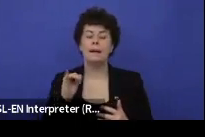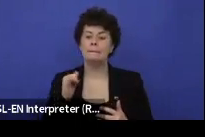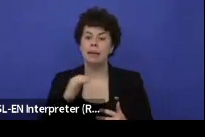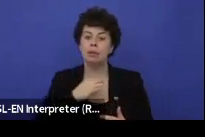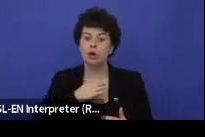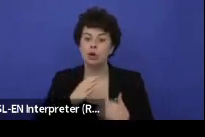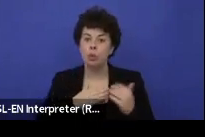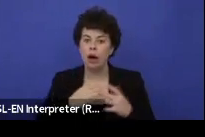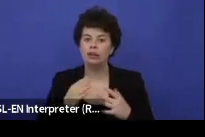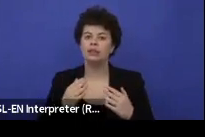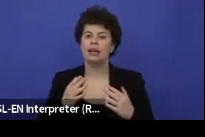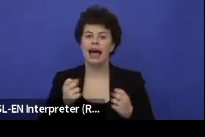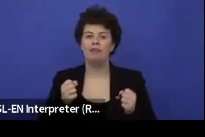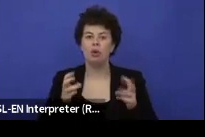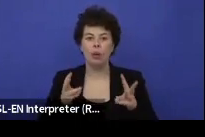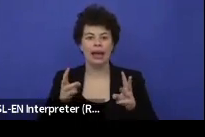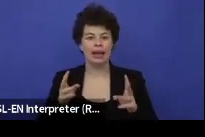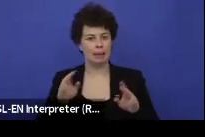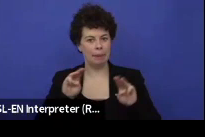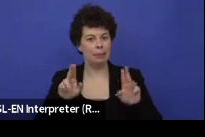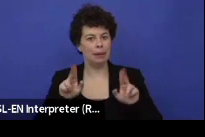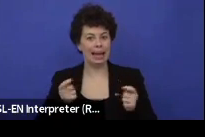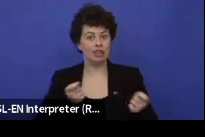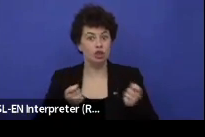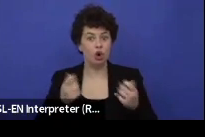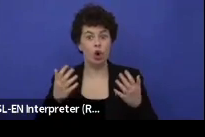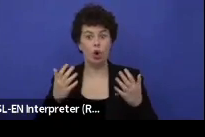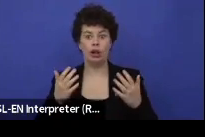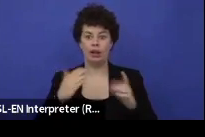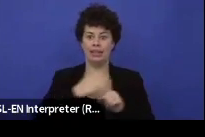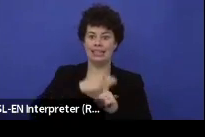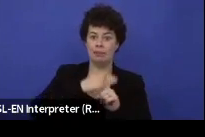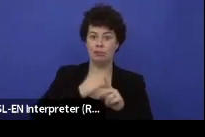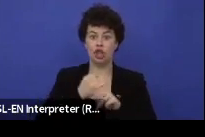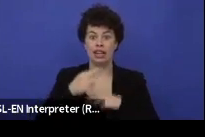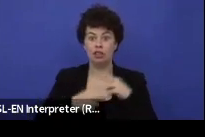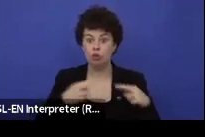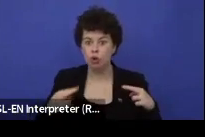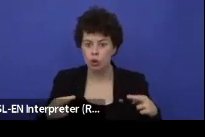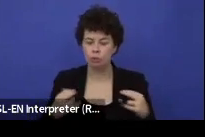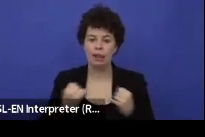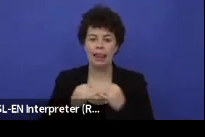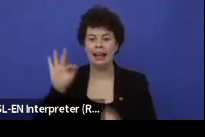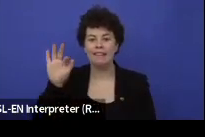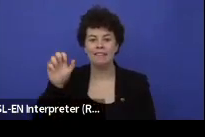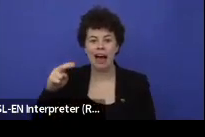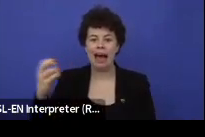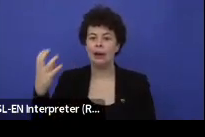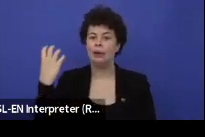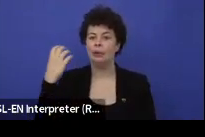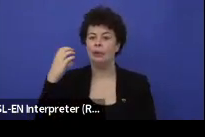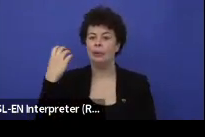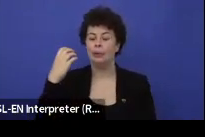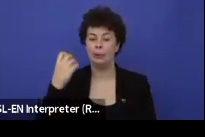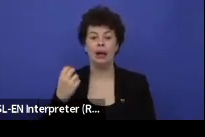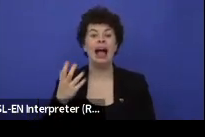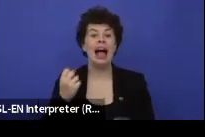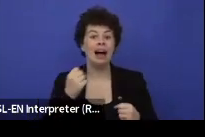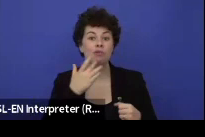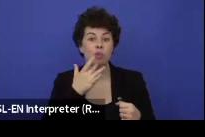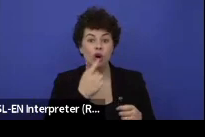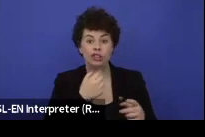temperature in a room, get some ventilation, make sure they have clean water, clean and comfortable toilet